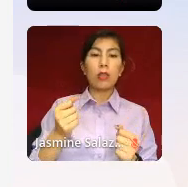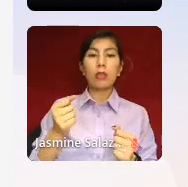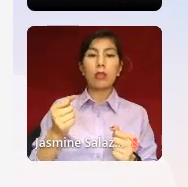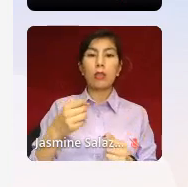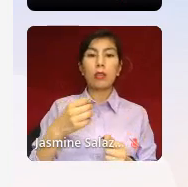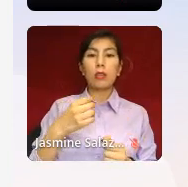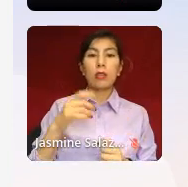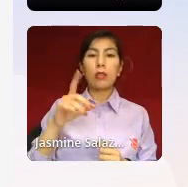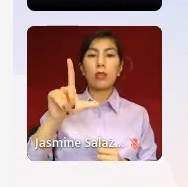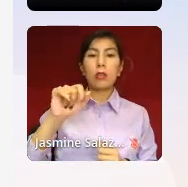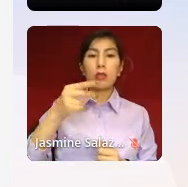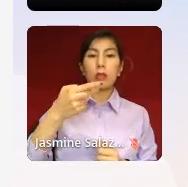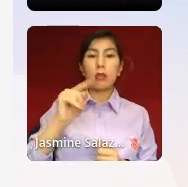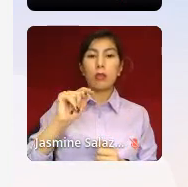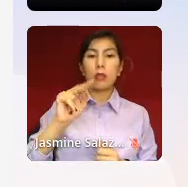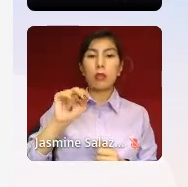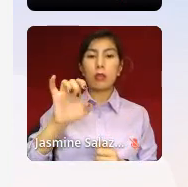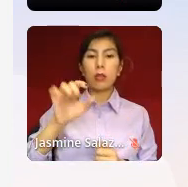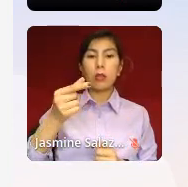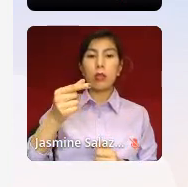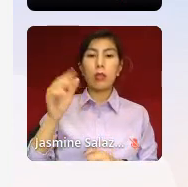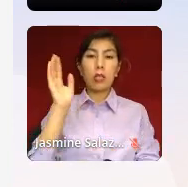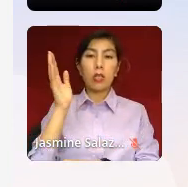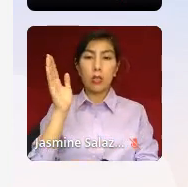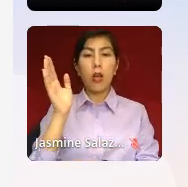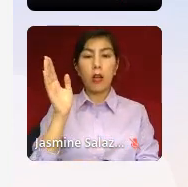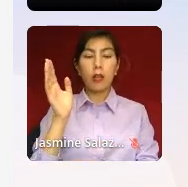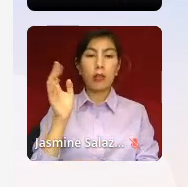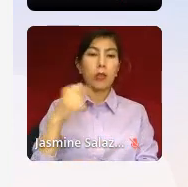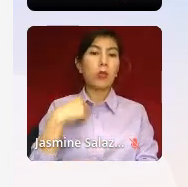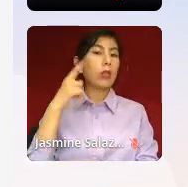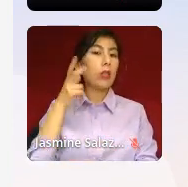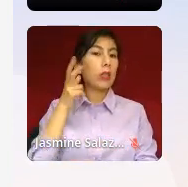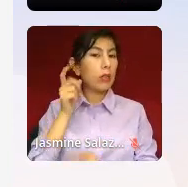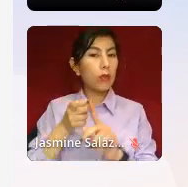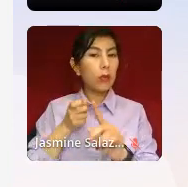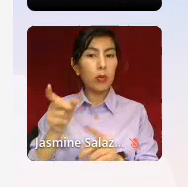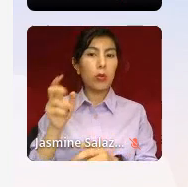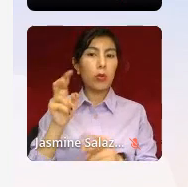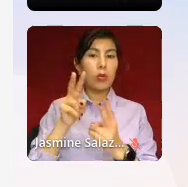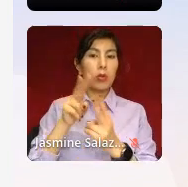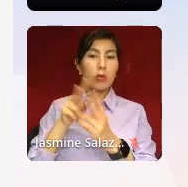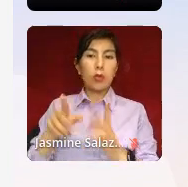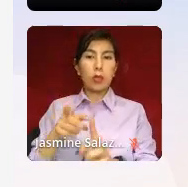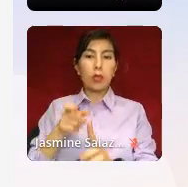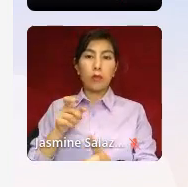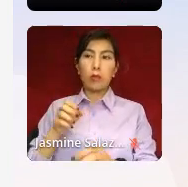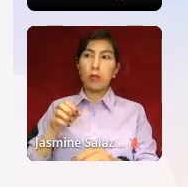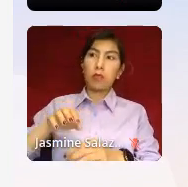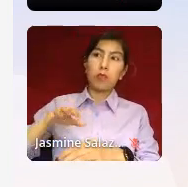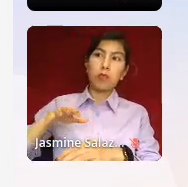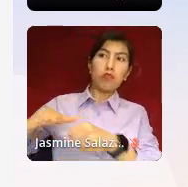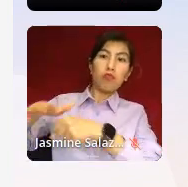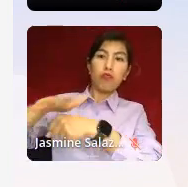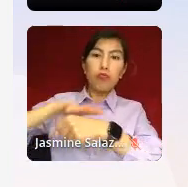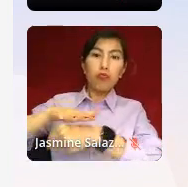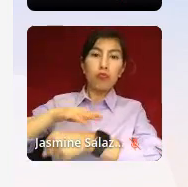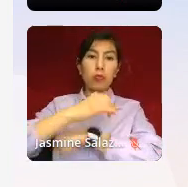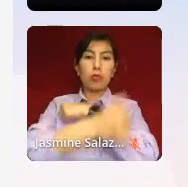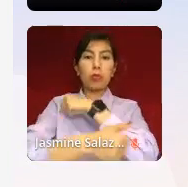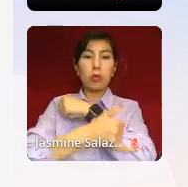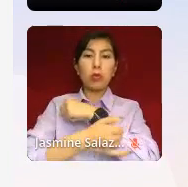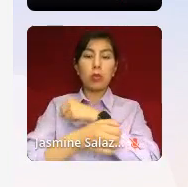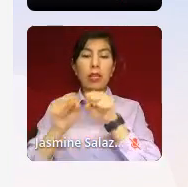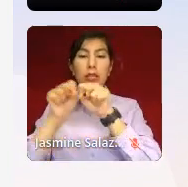10 minutes or less where you can hear from your peers across the country sharing stories about the system of care in their part